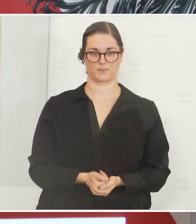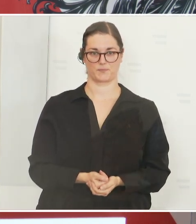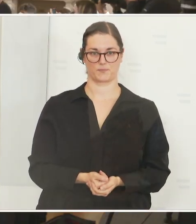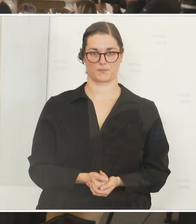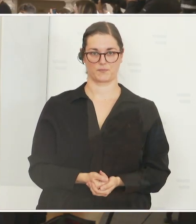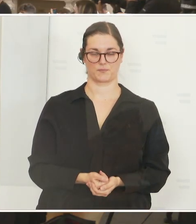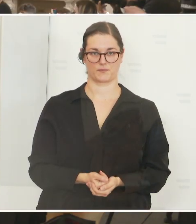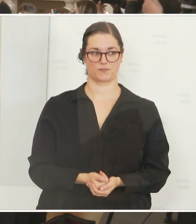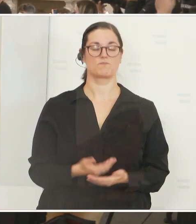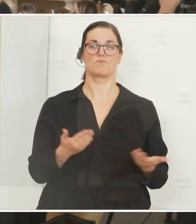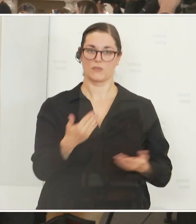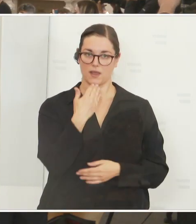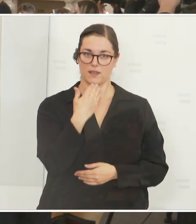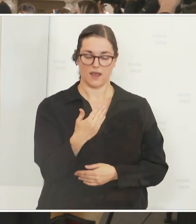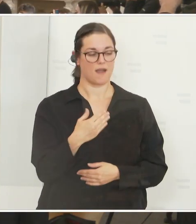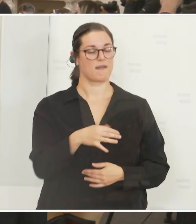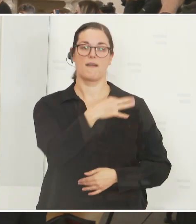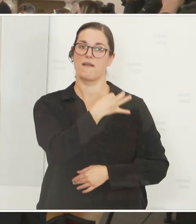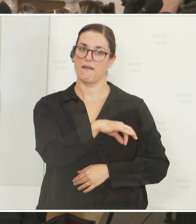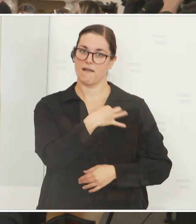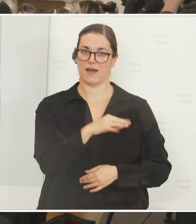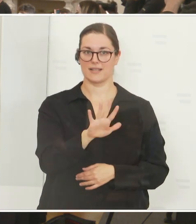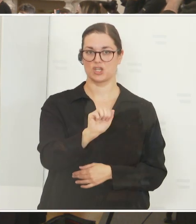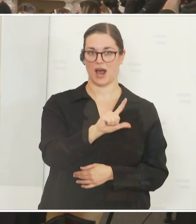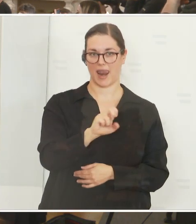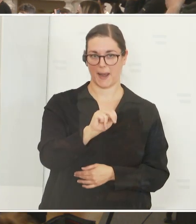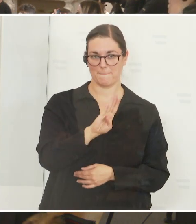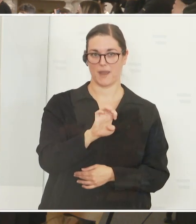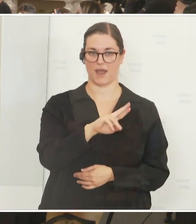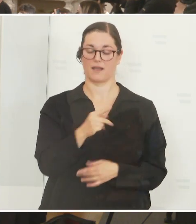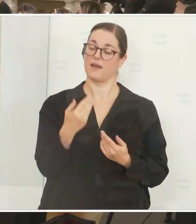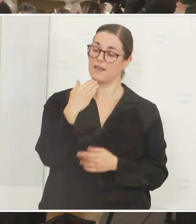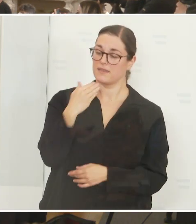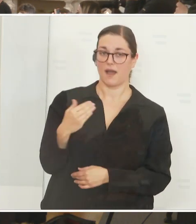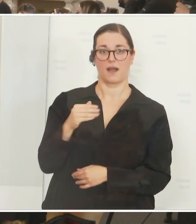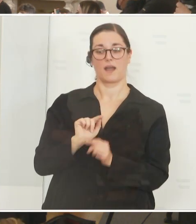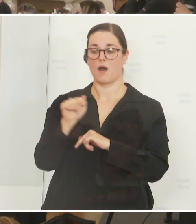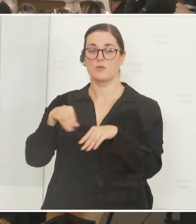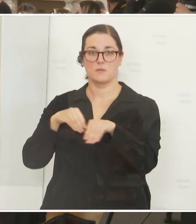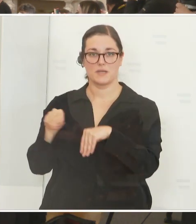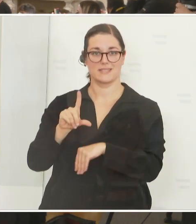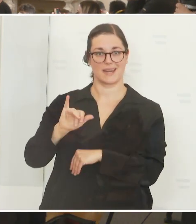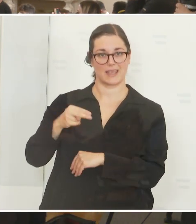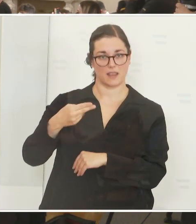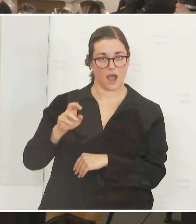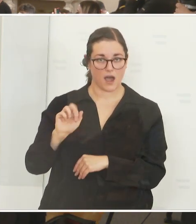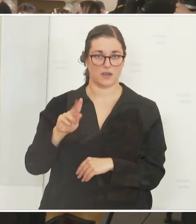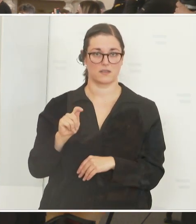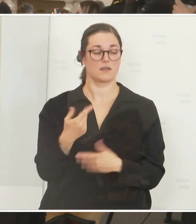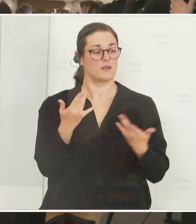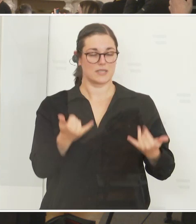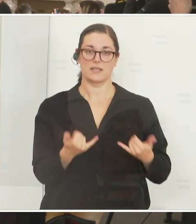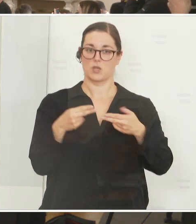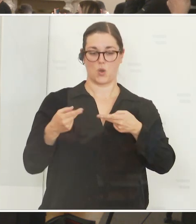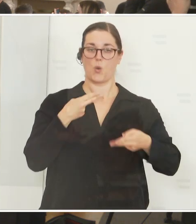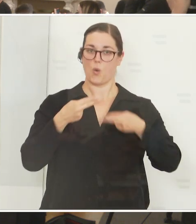Thank you, Chancellor Schallenberg. Thank you, Mr. Linhart, for taking this brave initiative to organize this